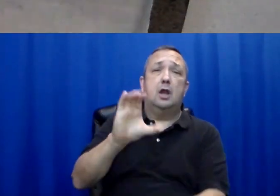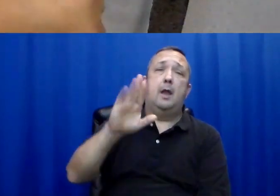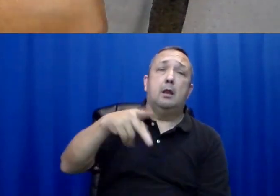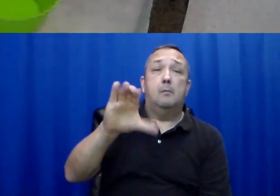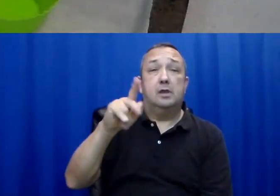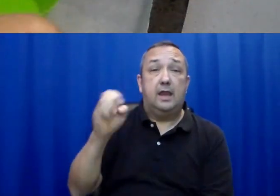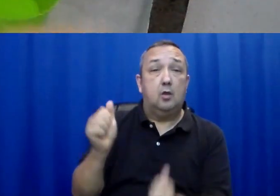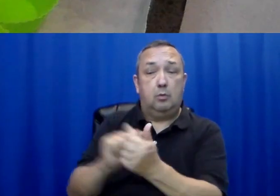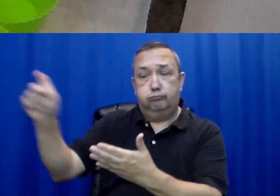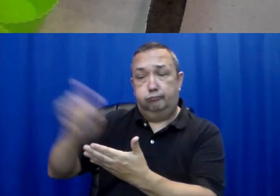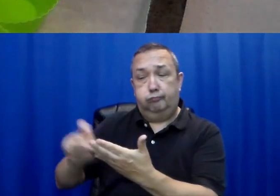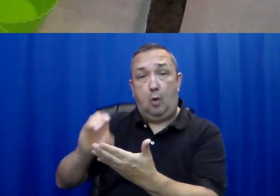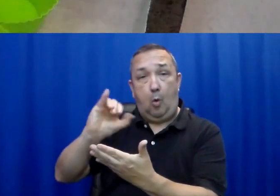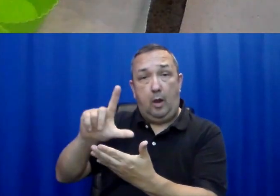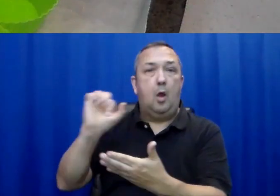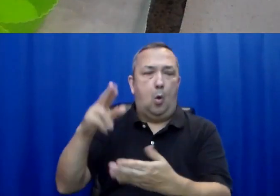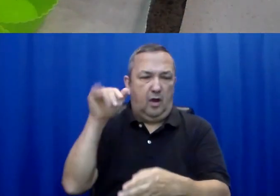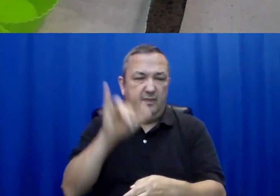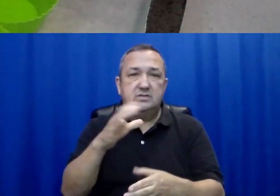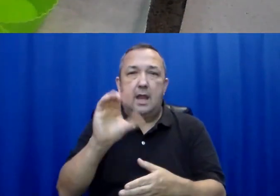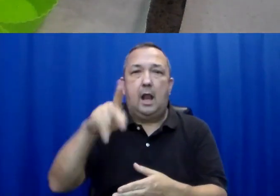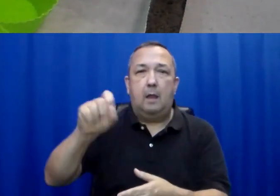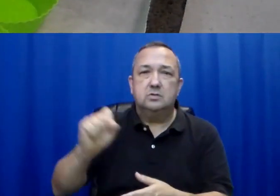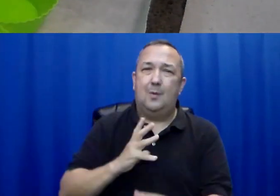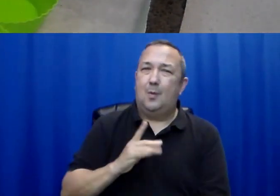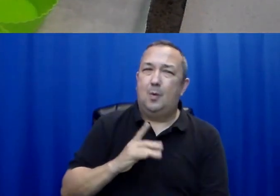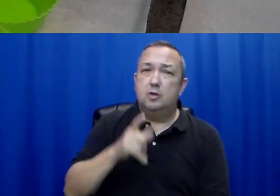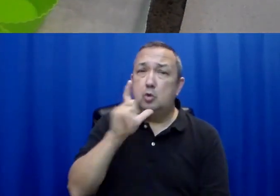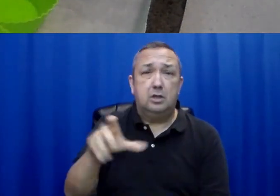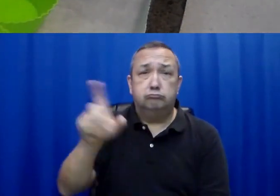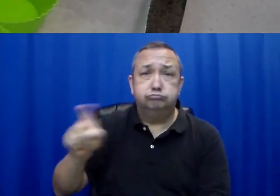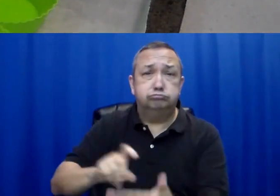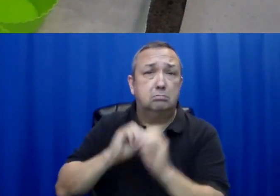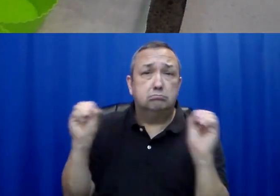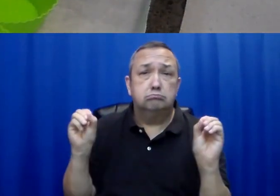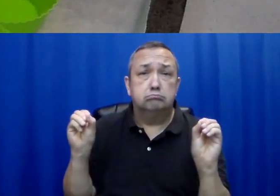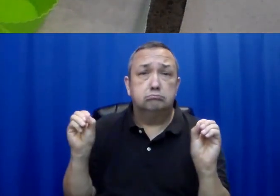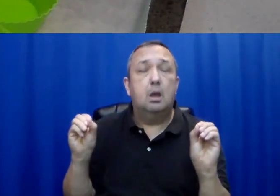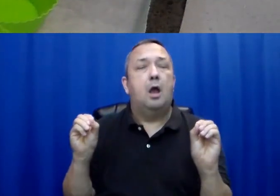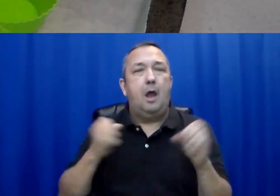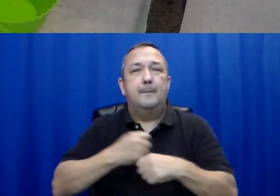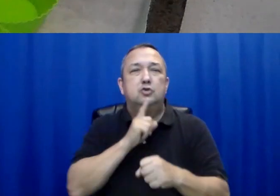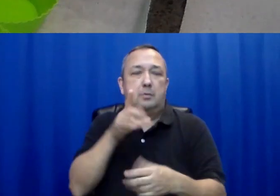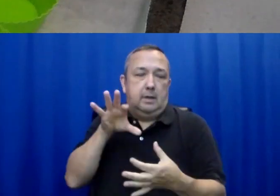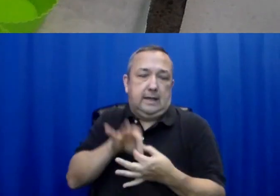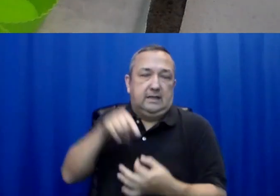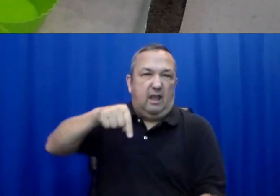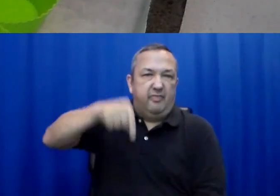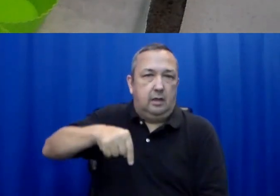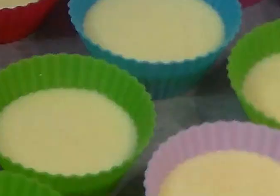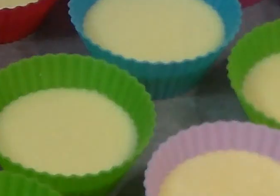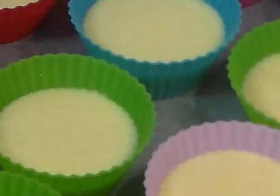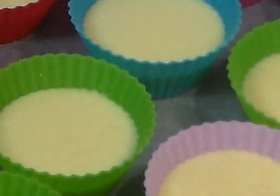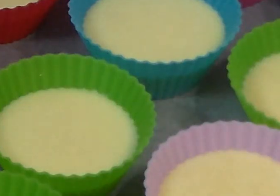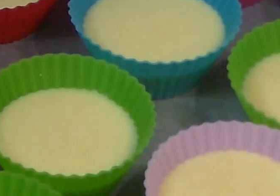pans sprayed with some oil, or these silicone cups like I have. I love these things. You don't have to spray them at all. I'll be sure to add a link